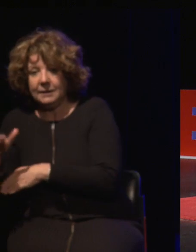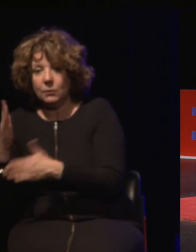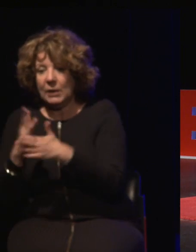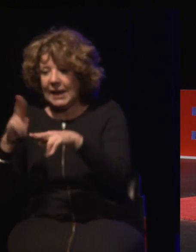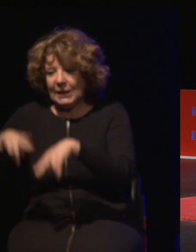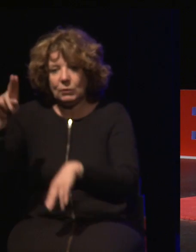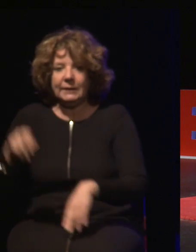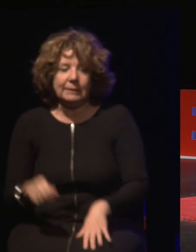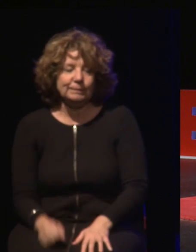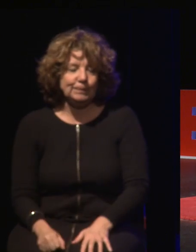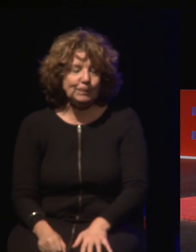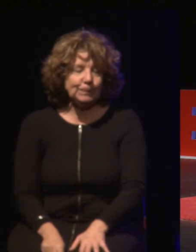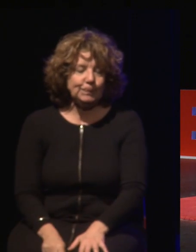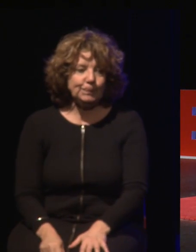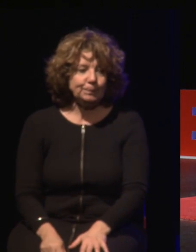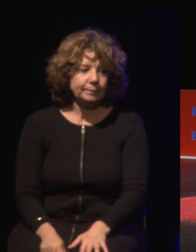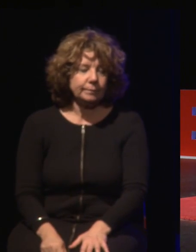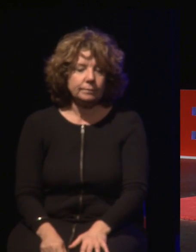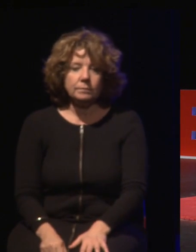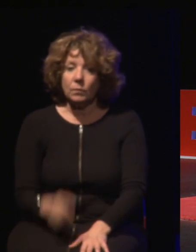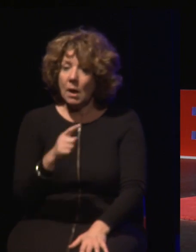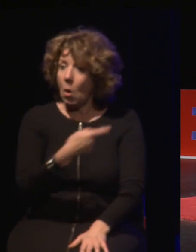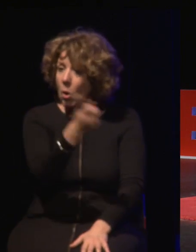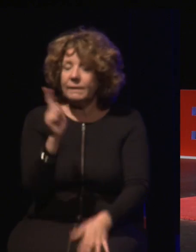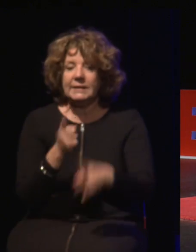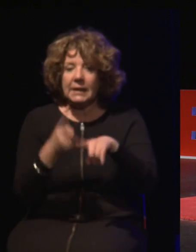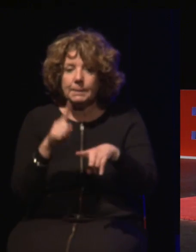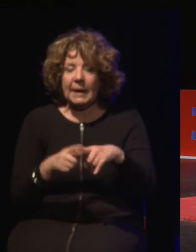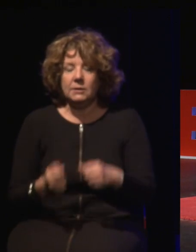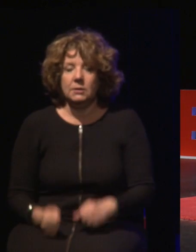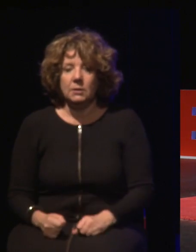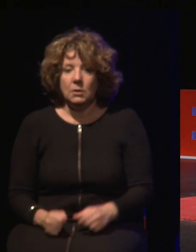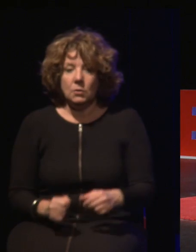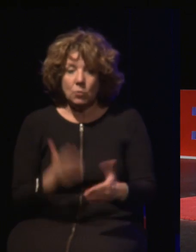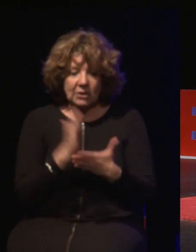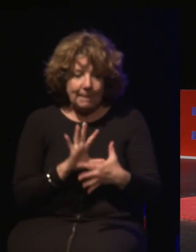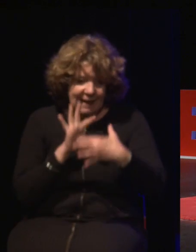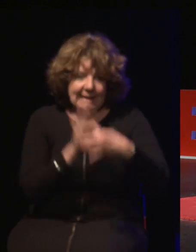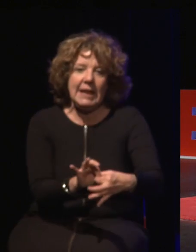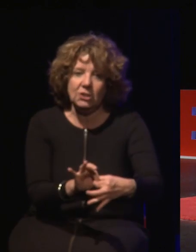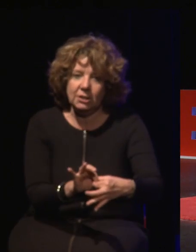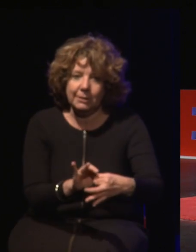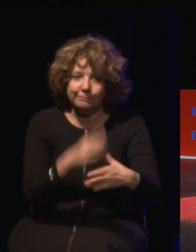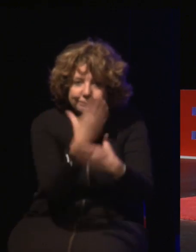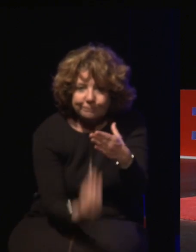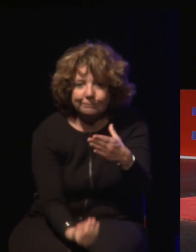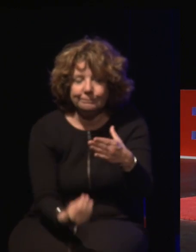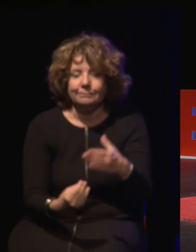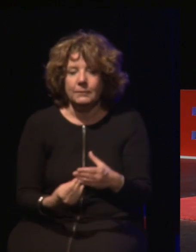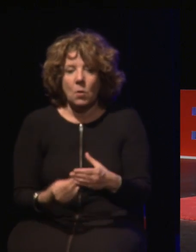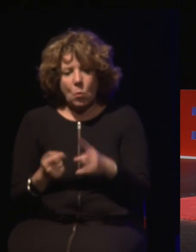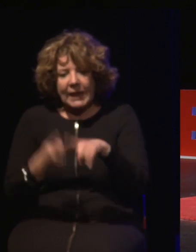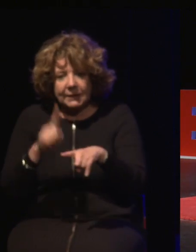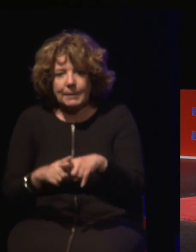We expect to be engaged. We expect to have experiences designed and tailored for